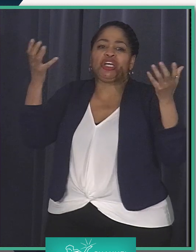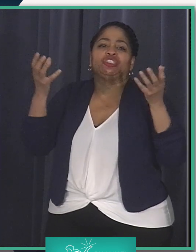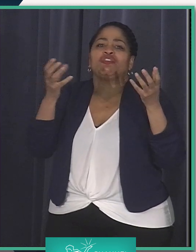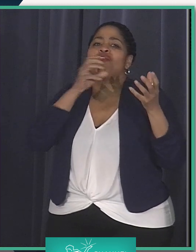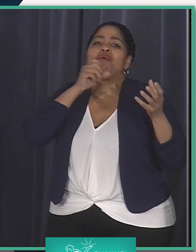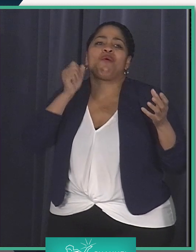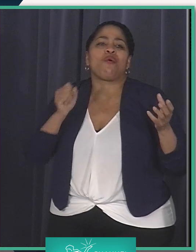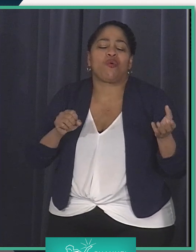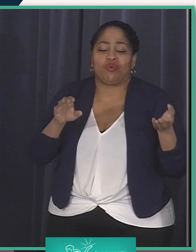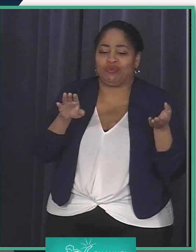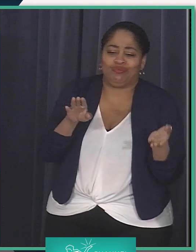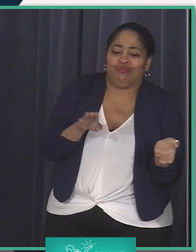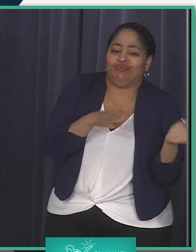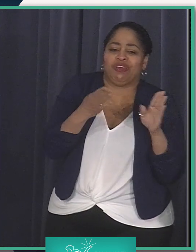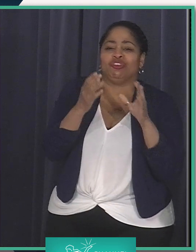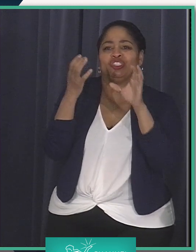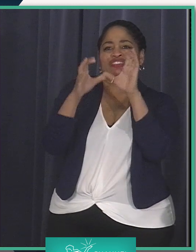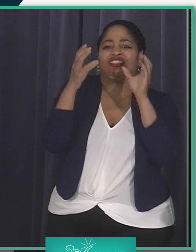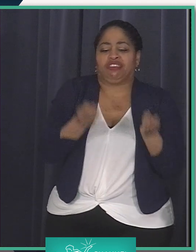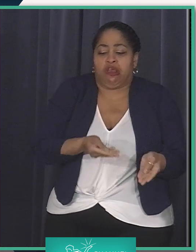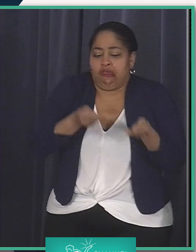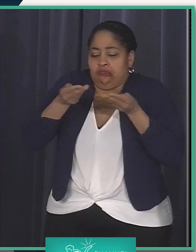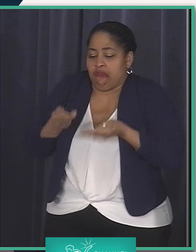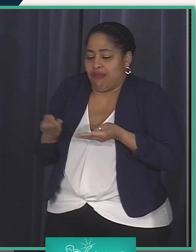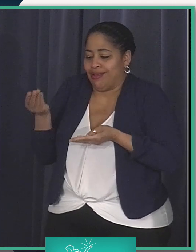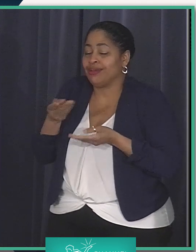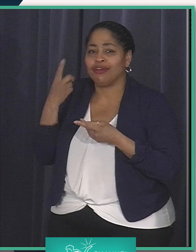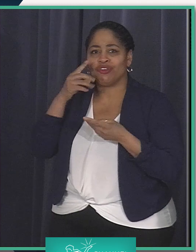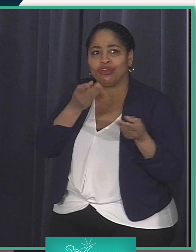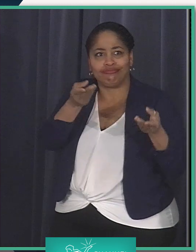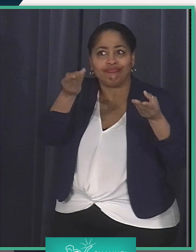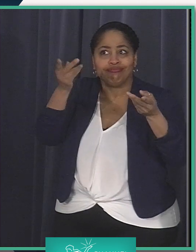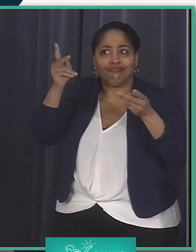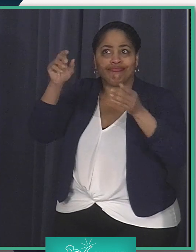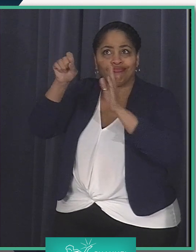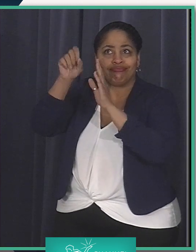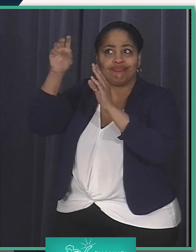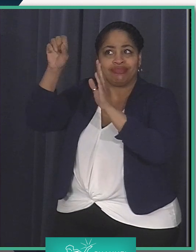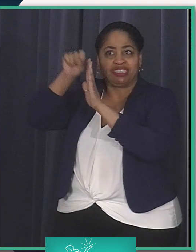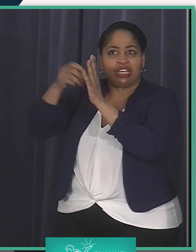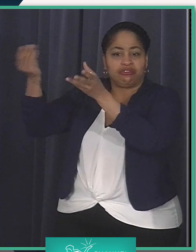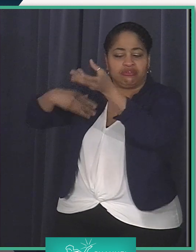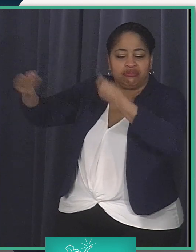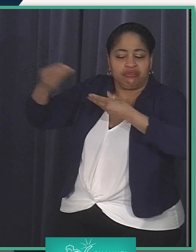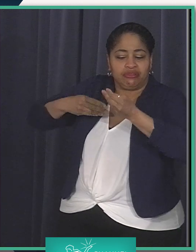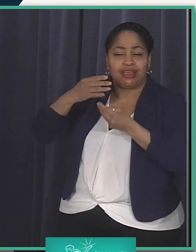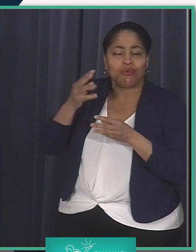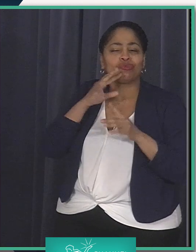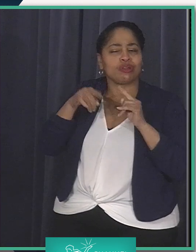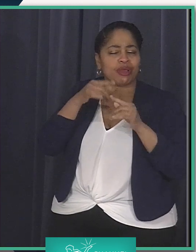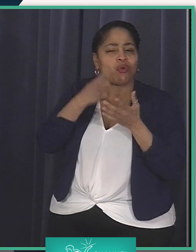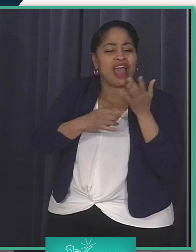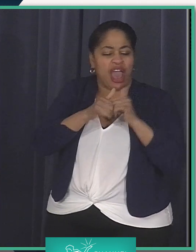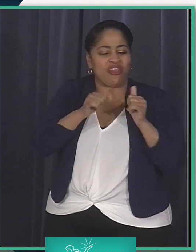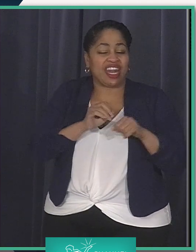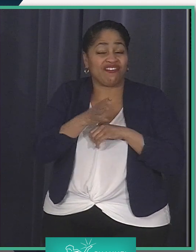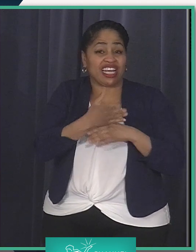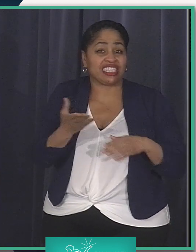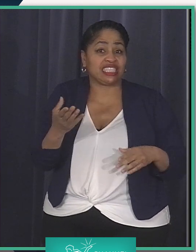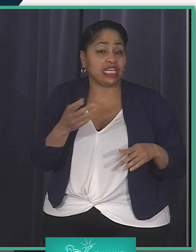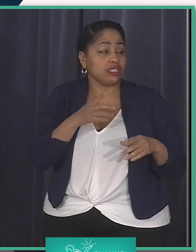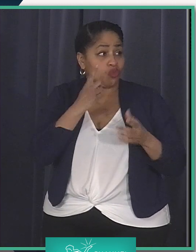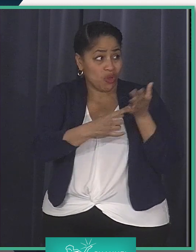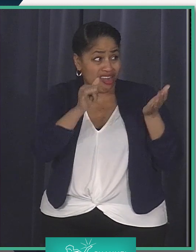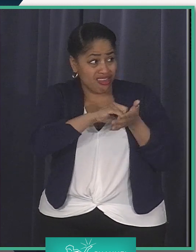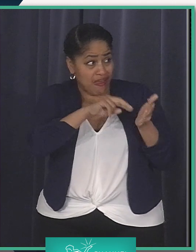that the state had updated and turned in, and we've been talking about the effect that that has. So what that means